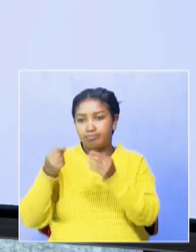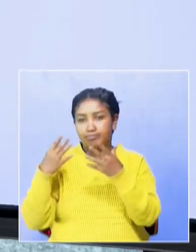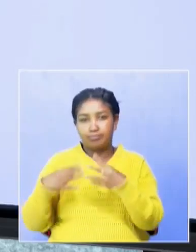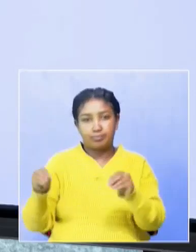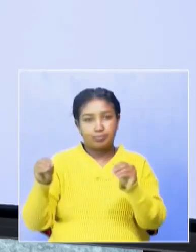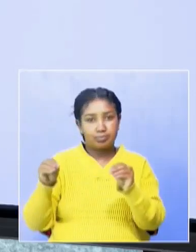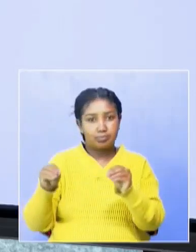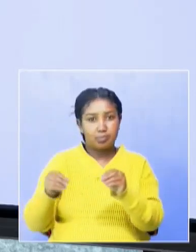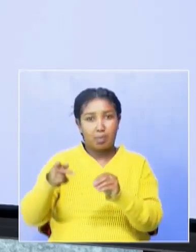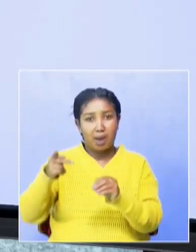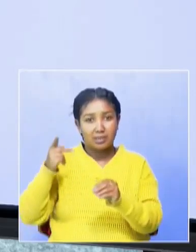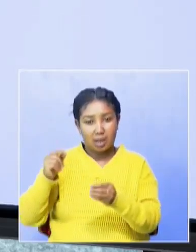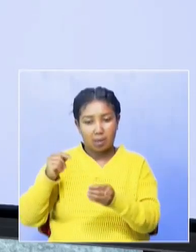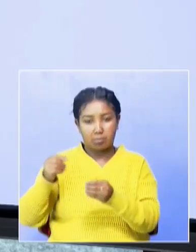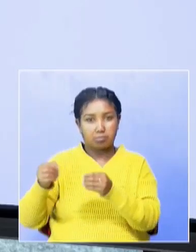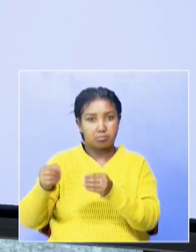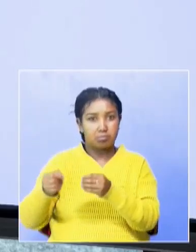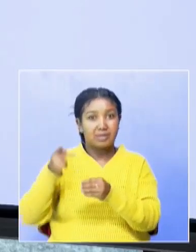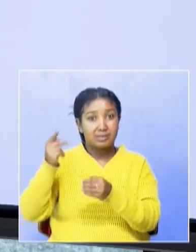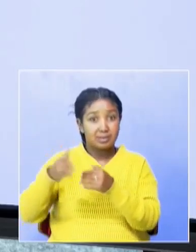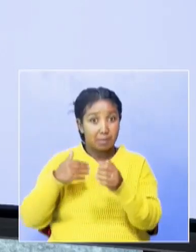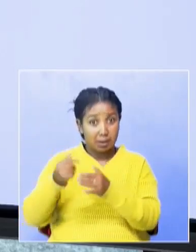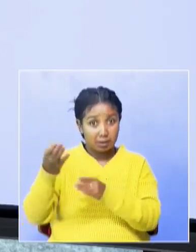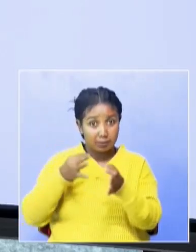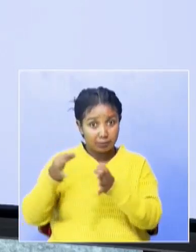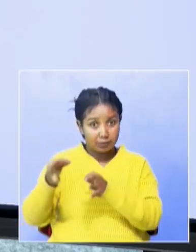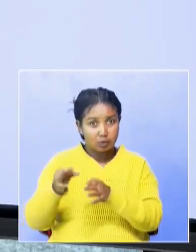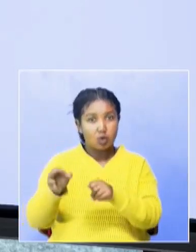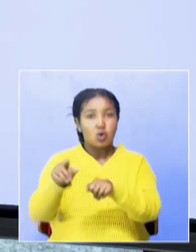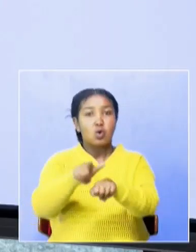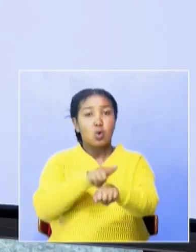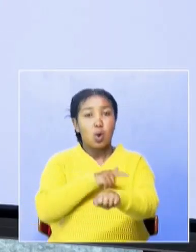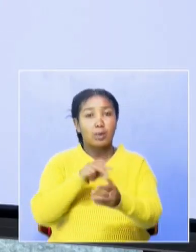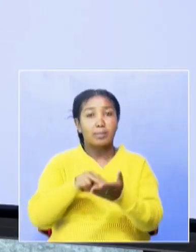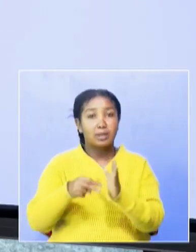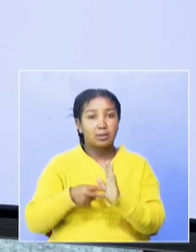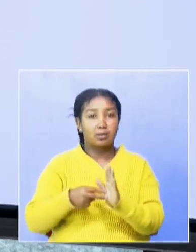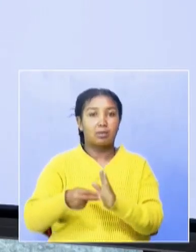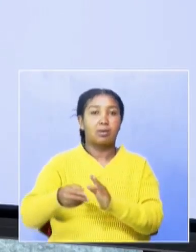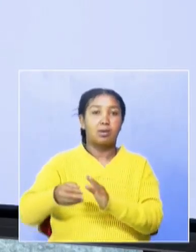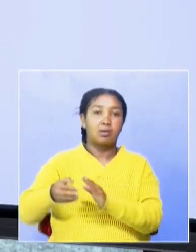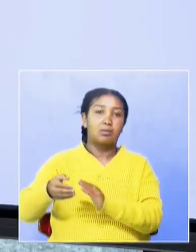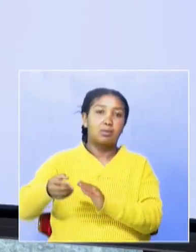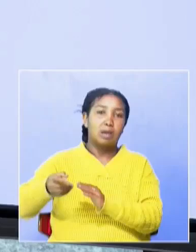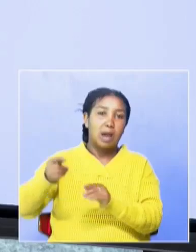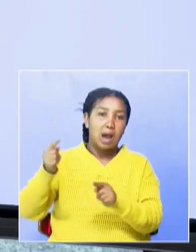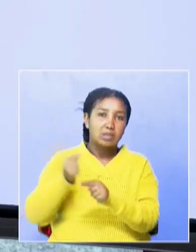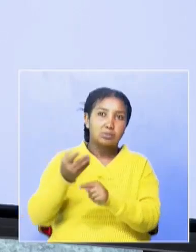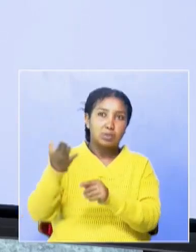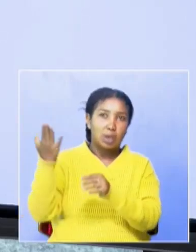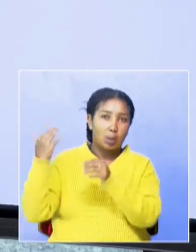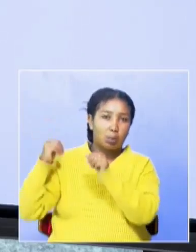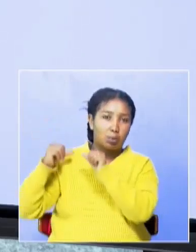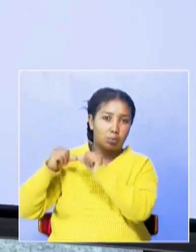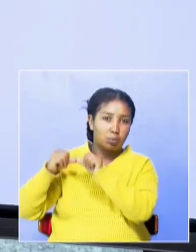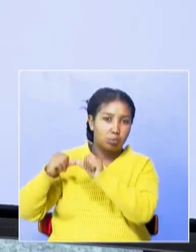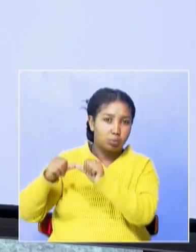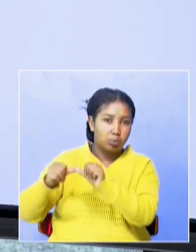in past simple. Long action means the action which were